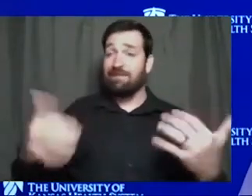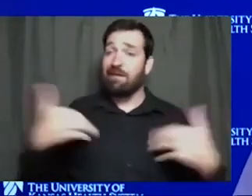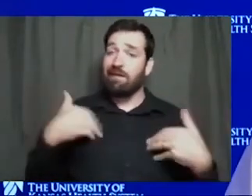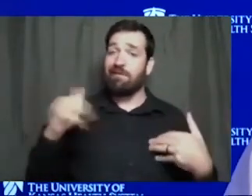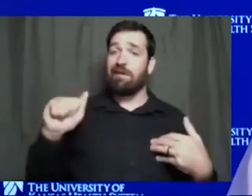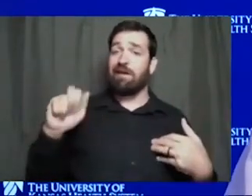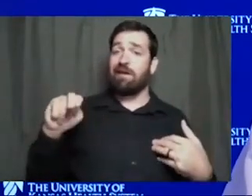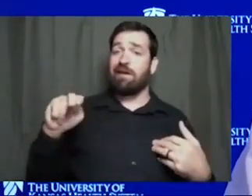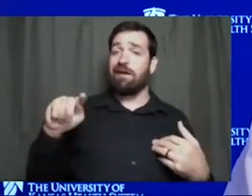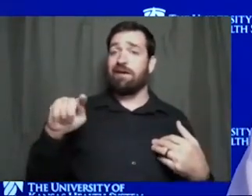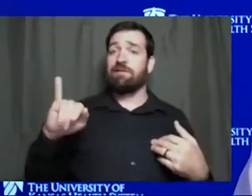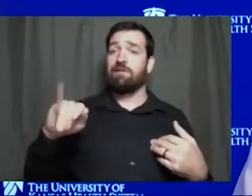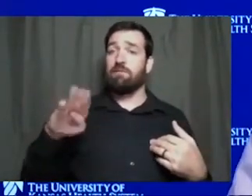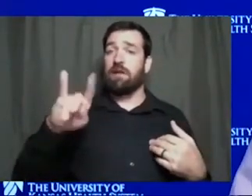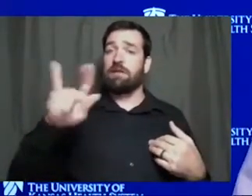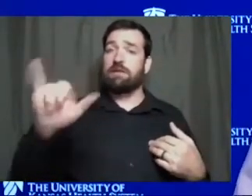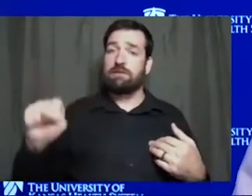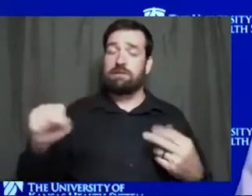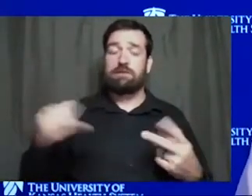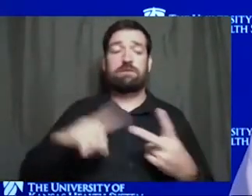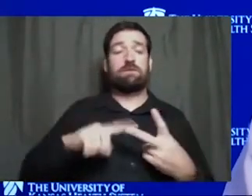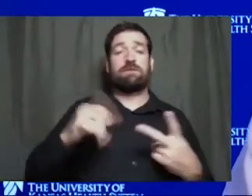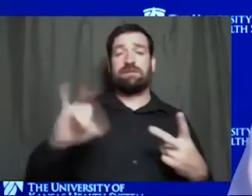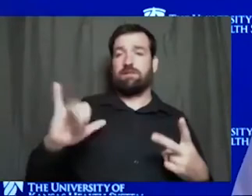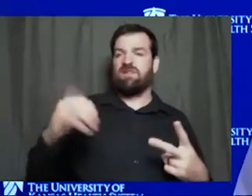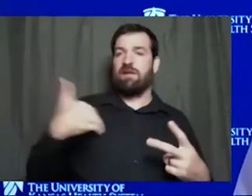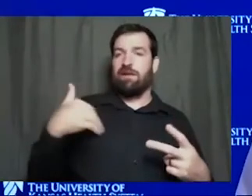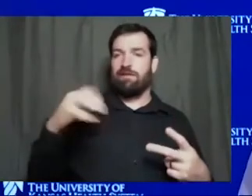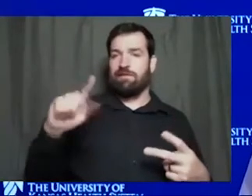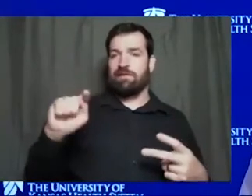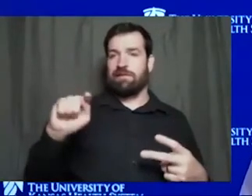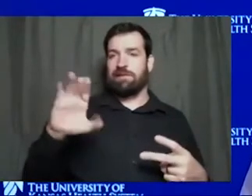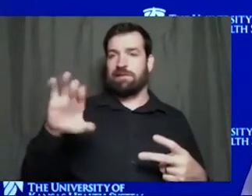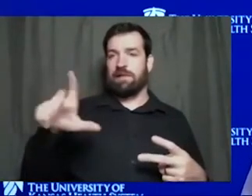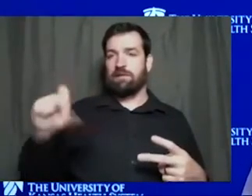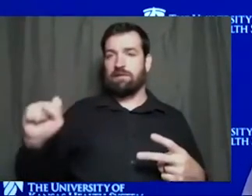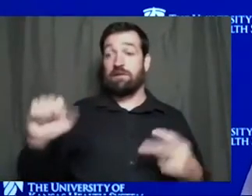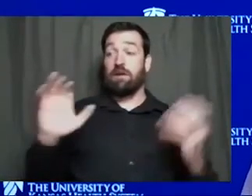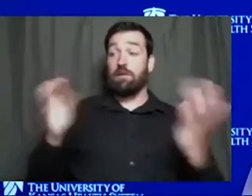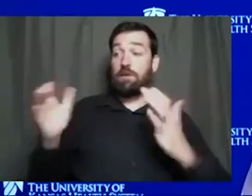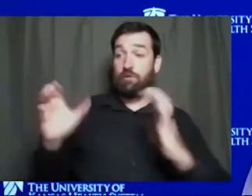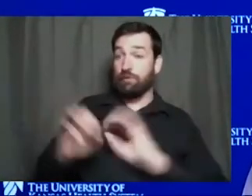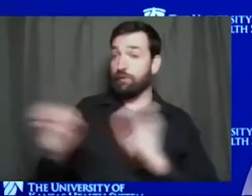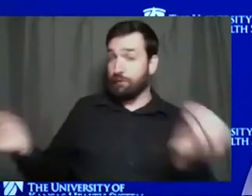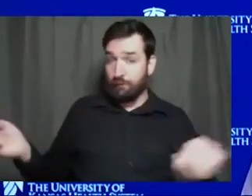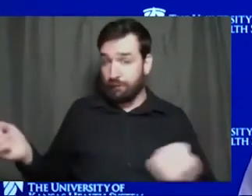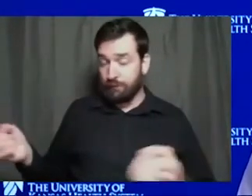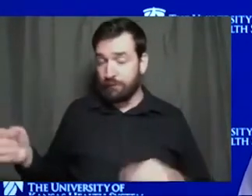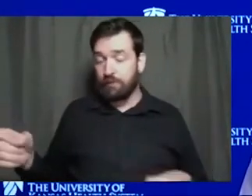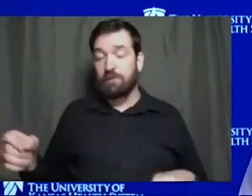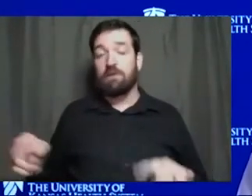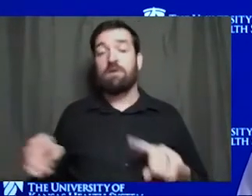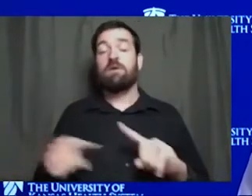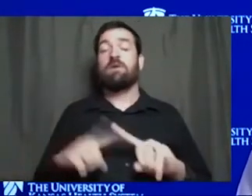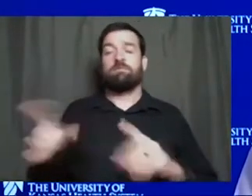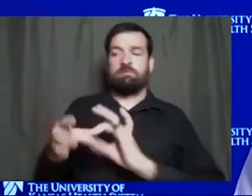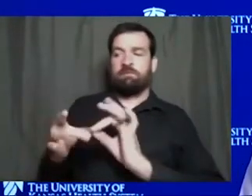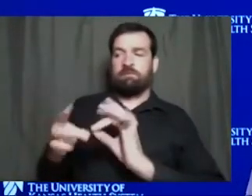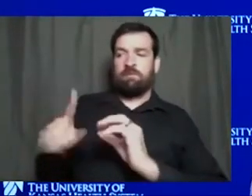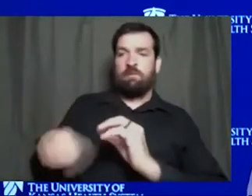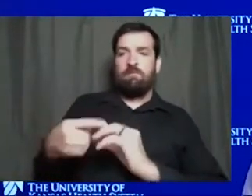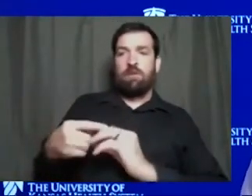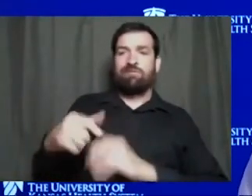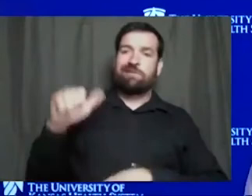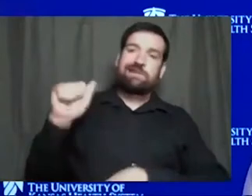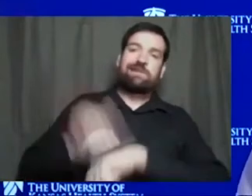responses compared to somebody who's non-obese, as opposed to, as you had mentioned early on in the question about solid organ transplants